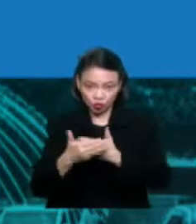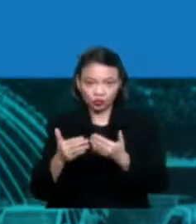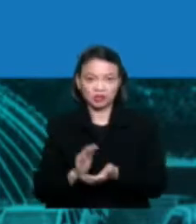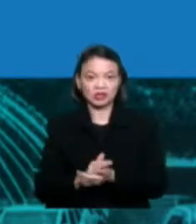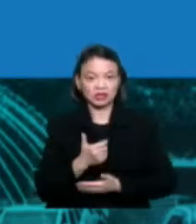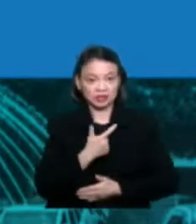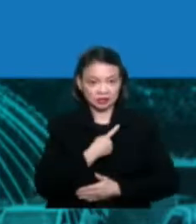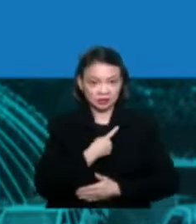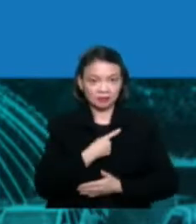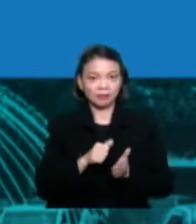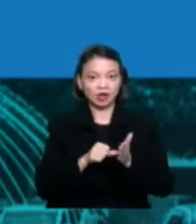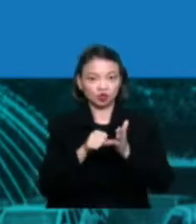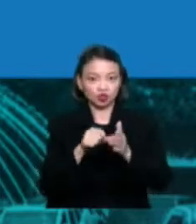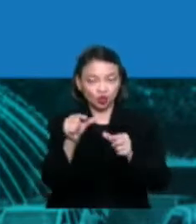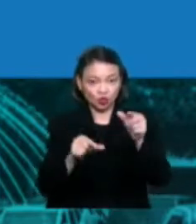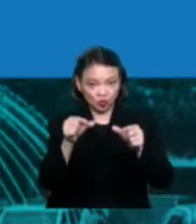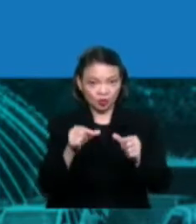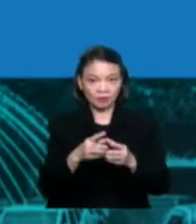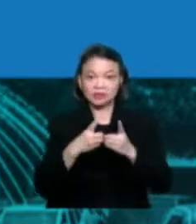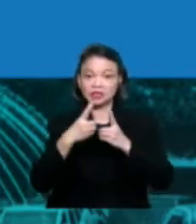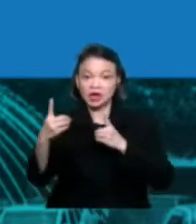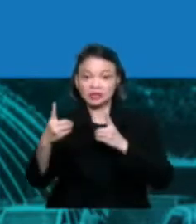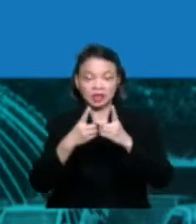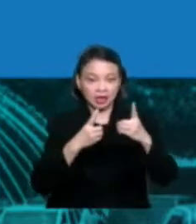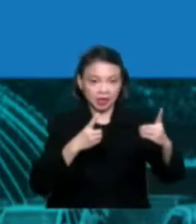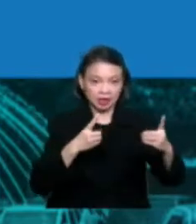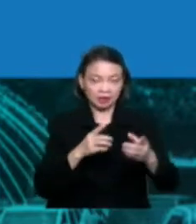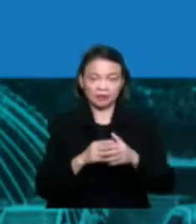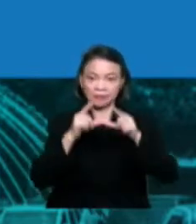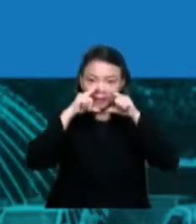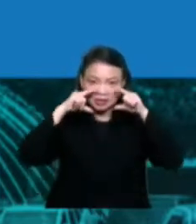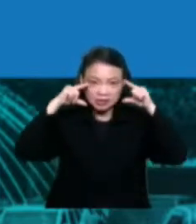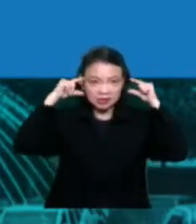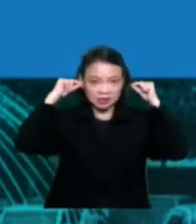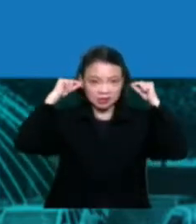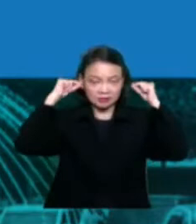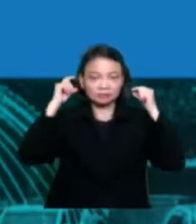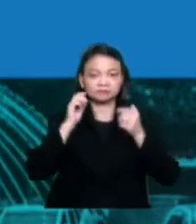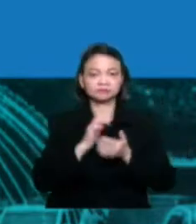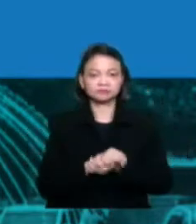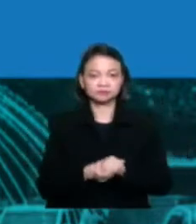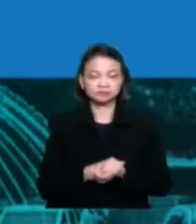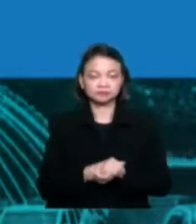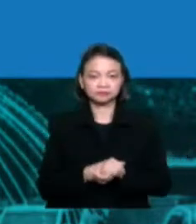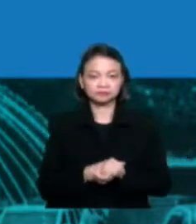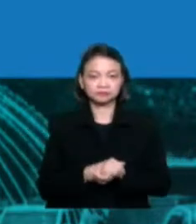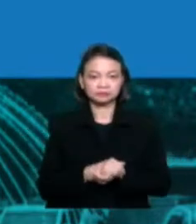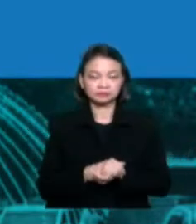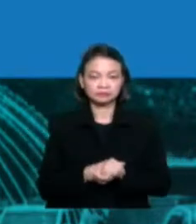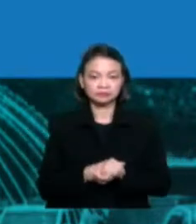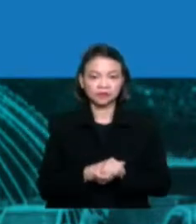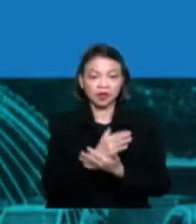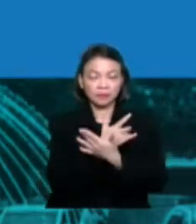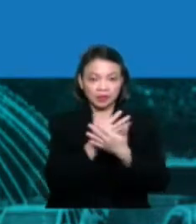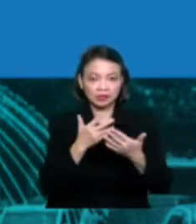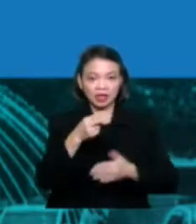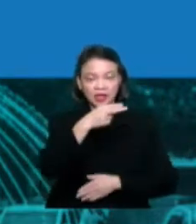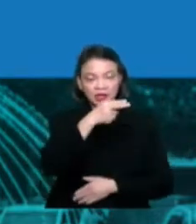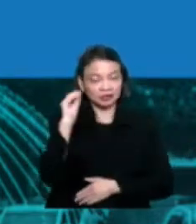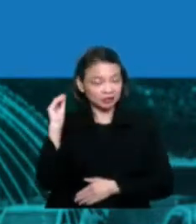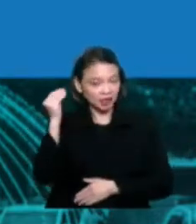hands frequently, wearing masks, and first of all, like people in Jakarta who have done a very good job by getting the vaccination